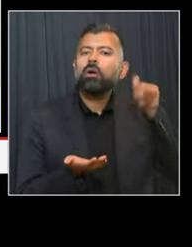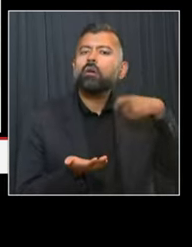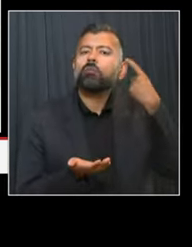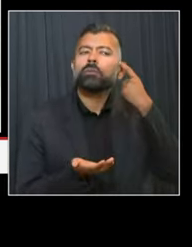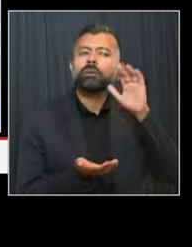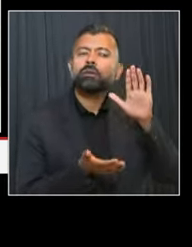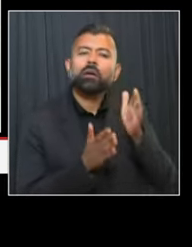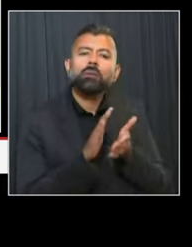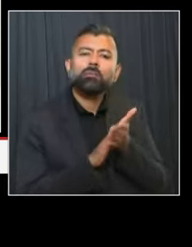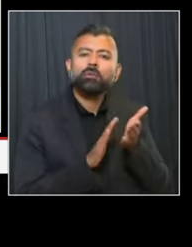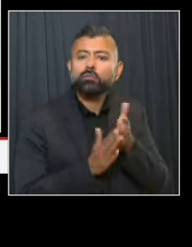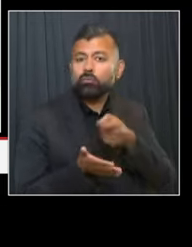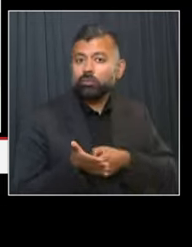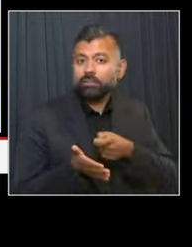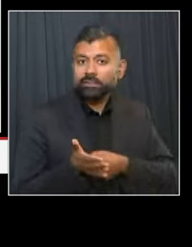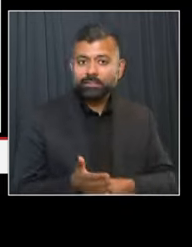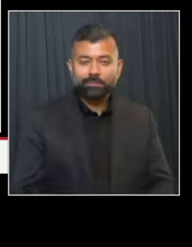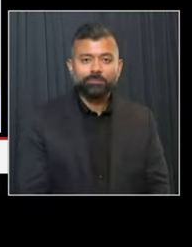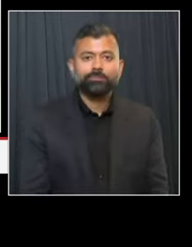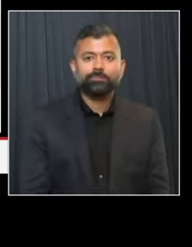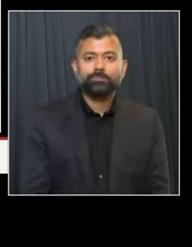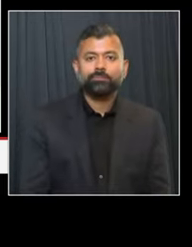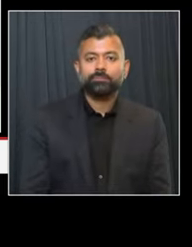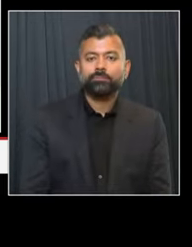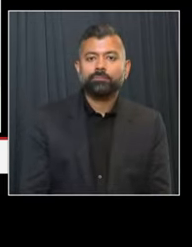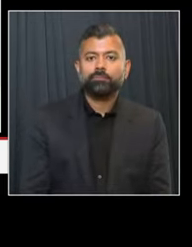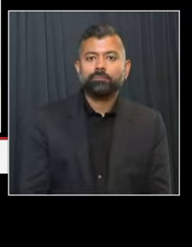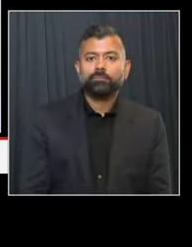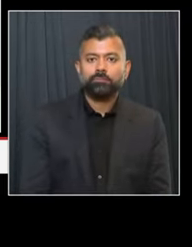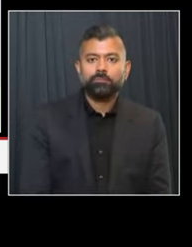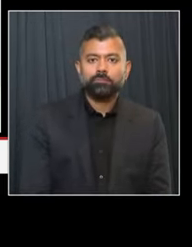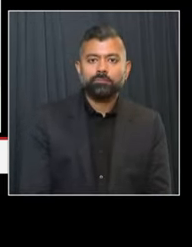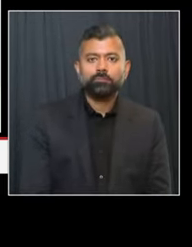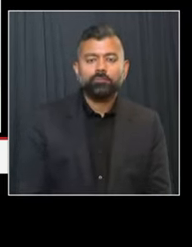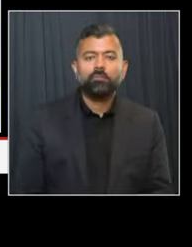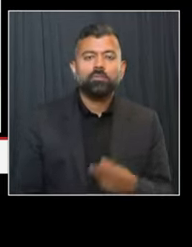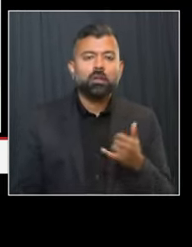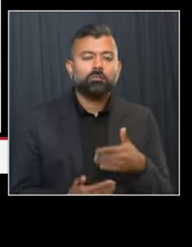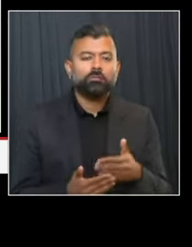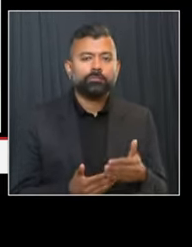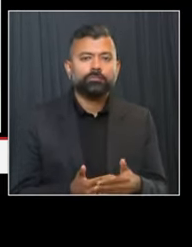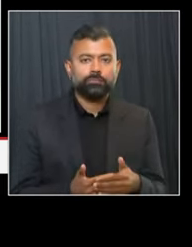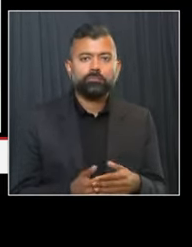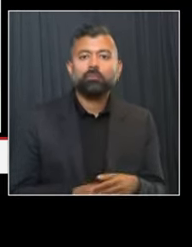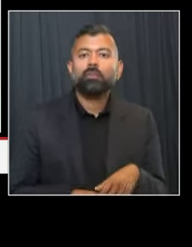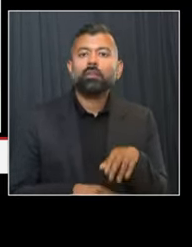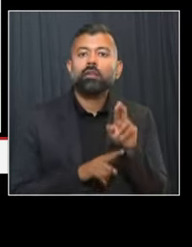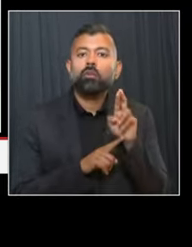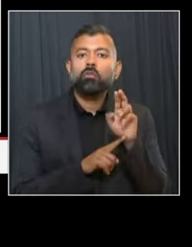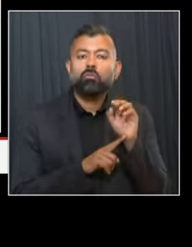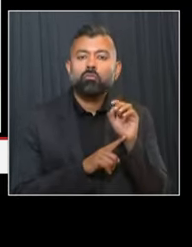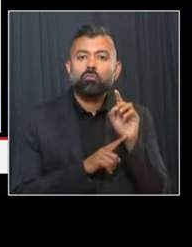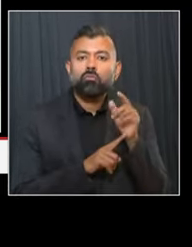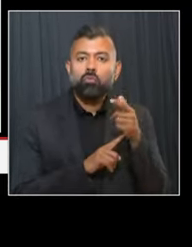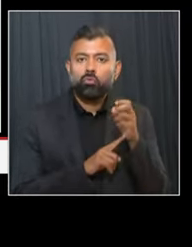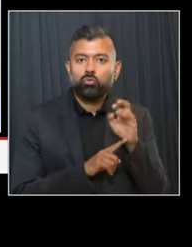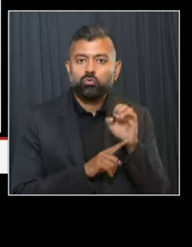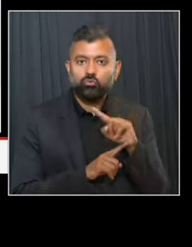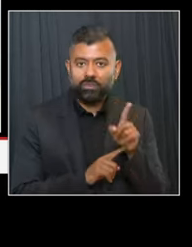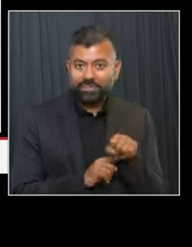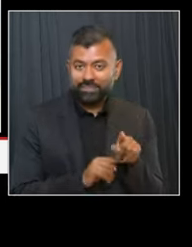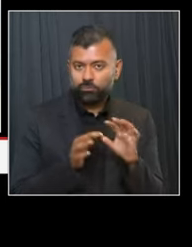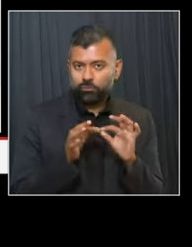really supports all the other clusters and agencies in order to do their core missions. I'd like to ask the directors of the GovOps cluster to